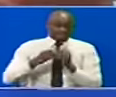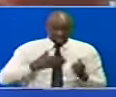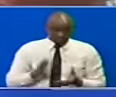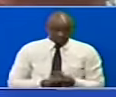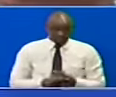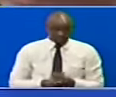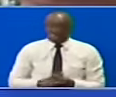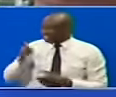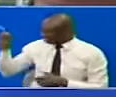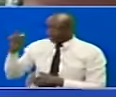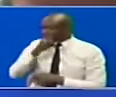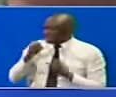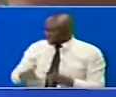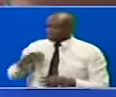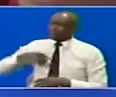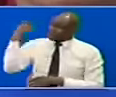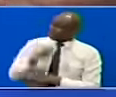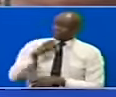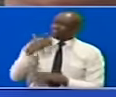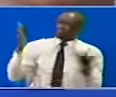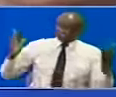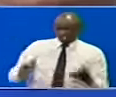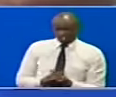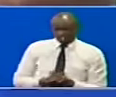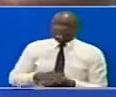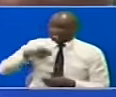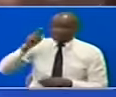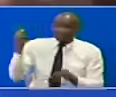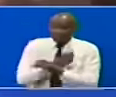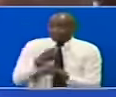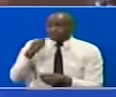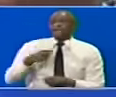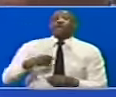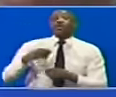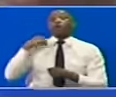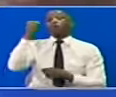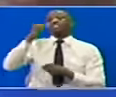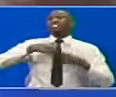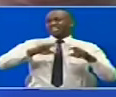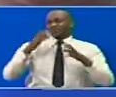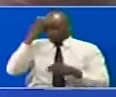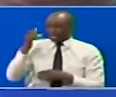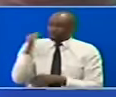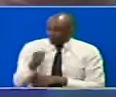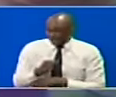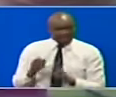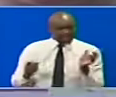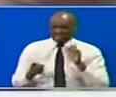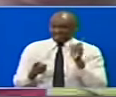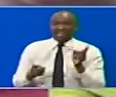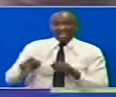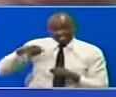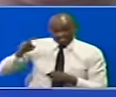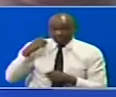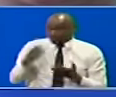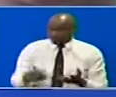si mzee, mimi ni mzee kumshinda. Kwa hivyo hawezi kusema kwamba anatoka kwa siasa kwa ajili ya uzee. Aangalie